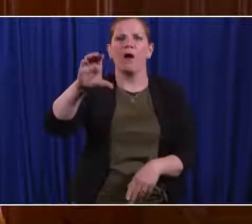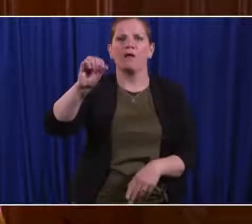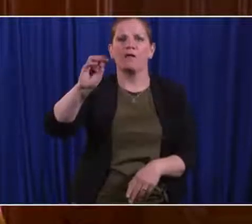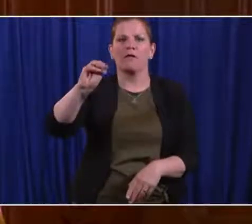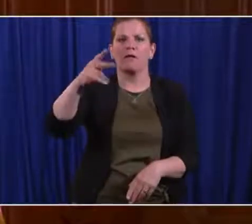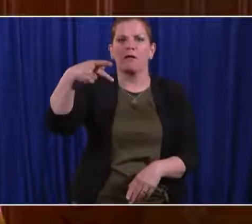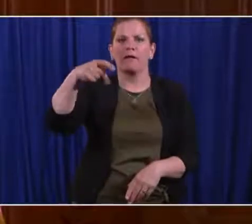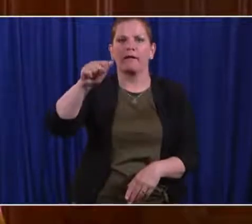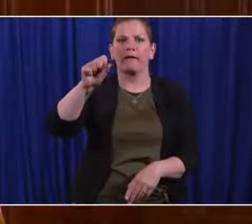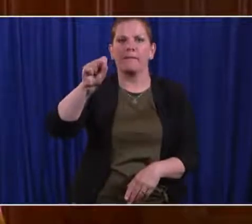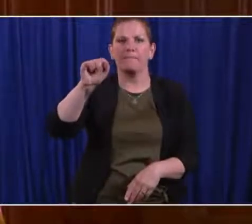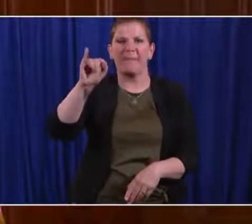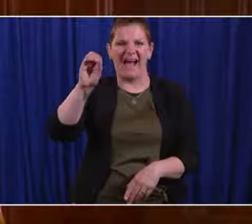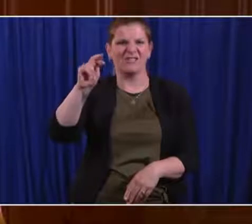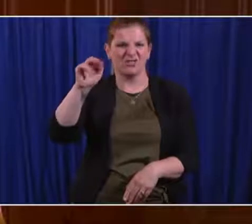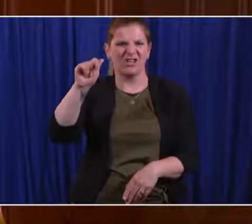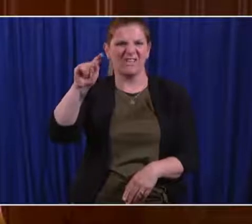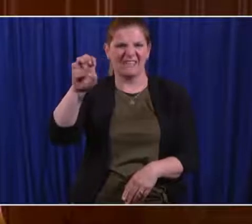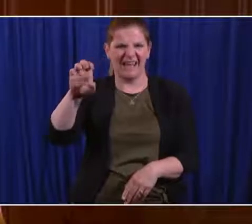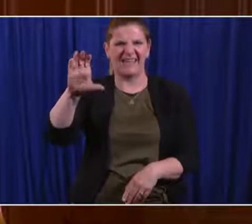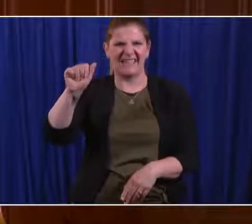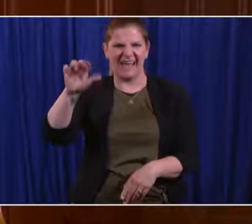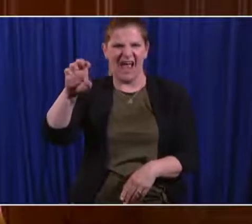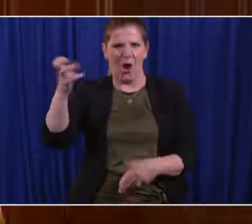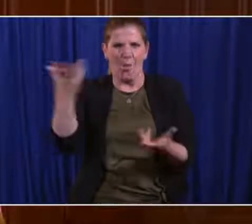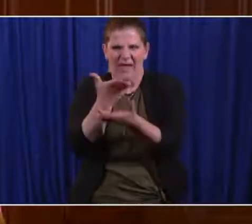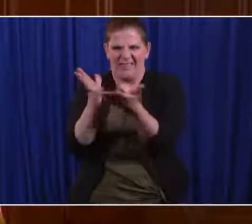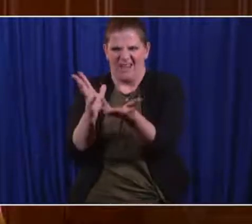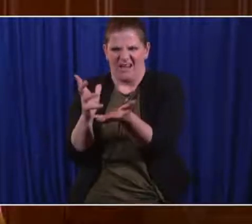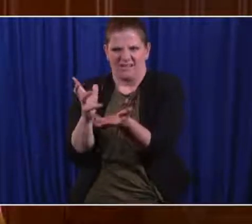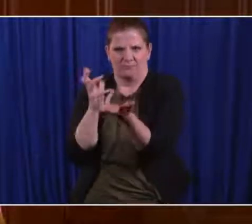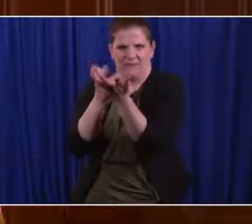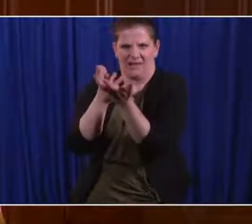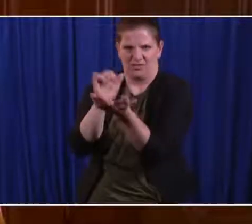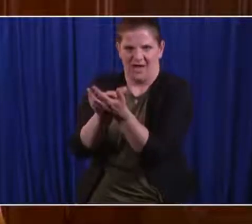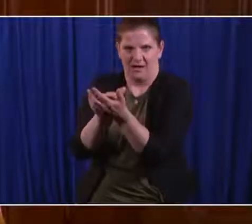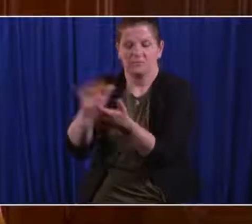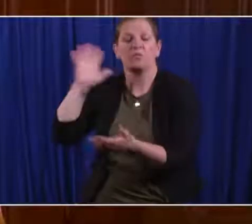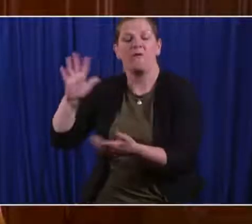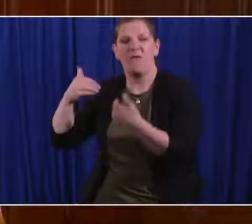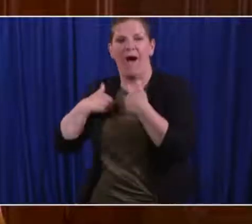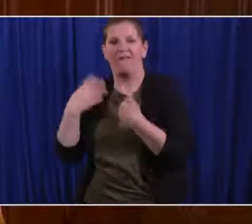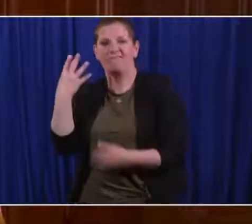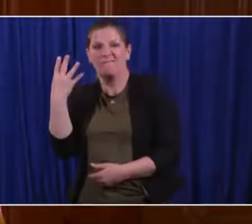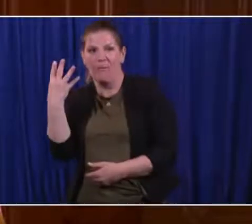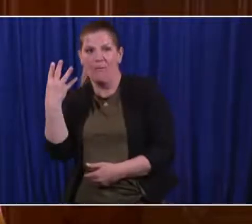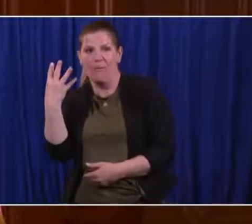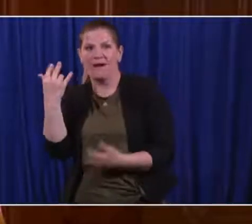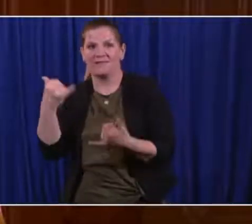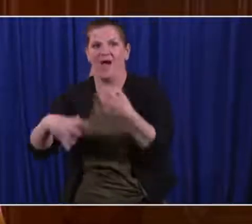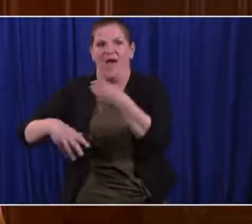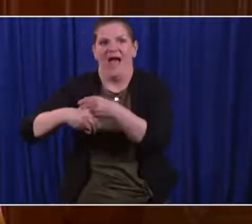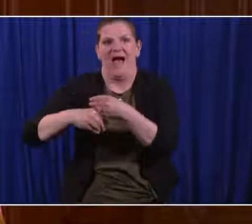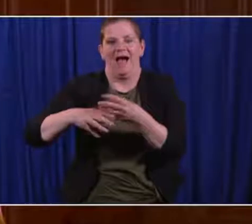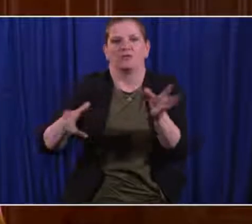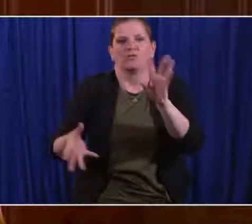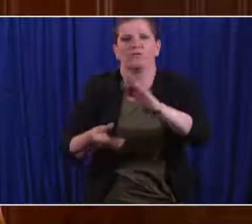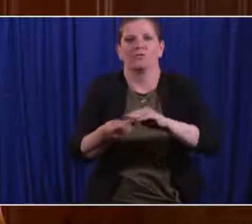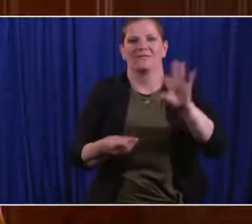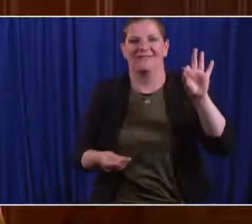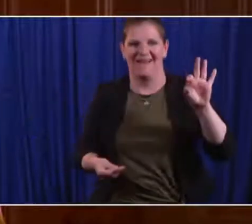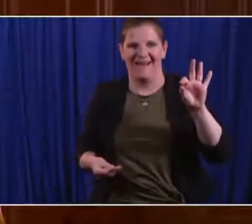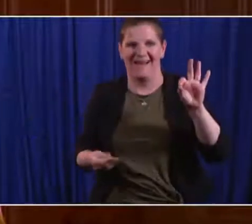the list had 4 instances. Now it has 9 examples of compassionate visitation.